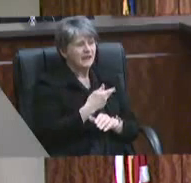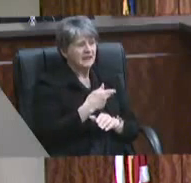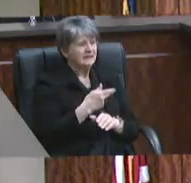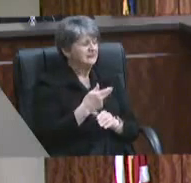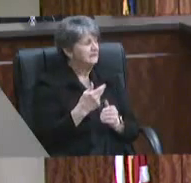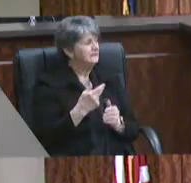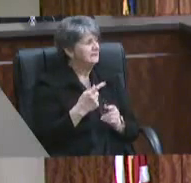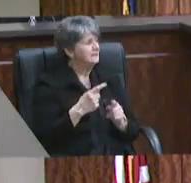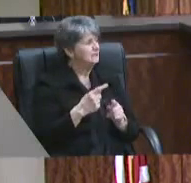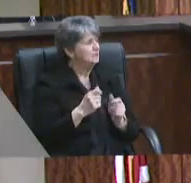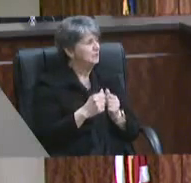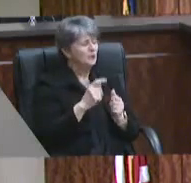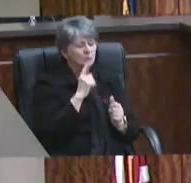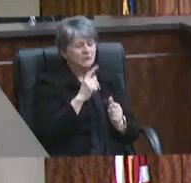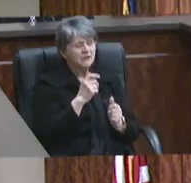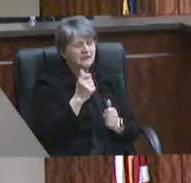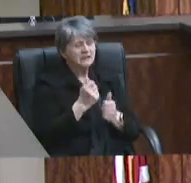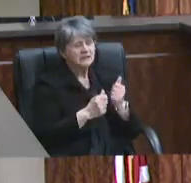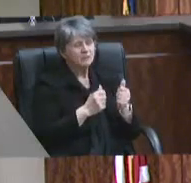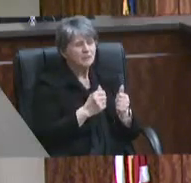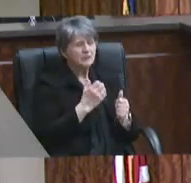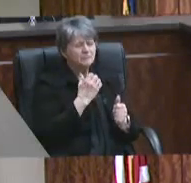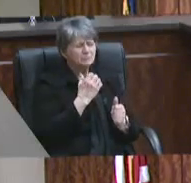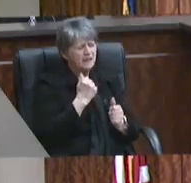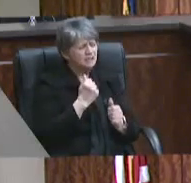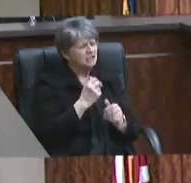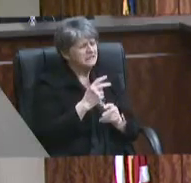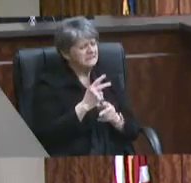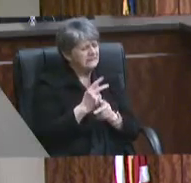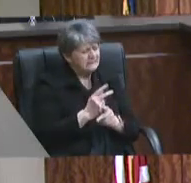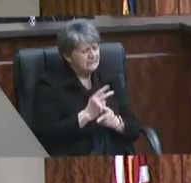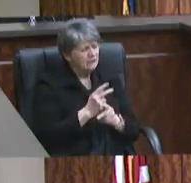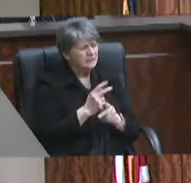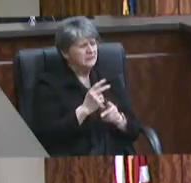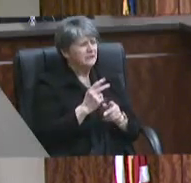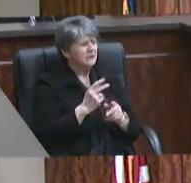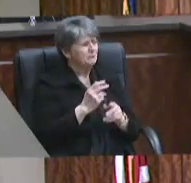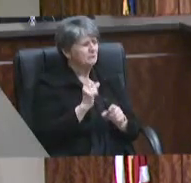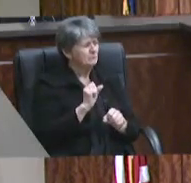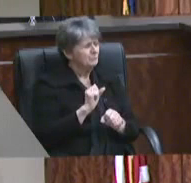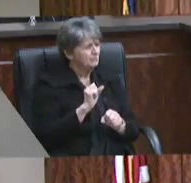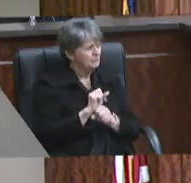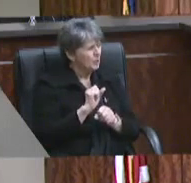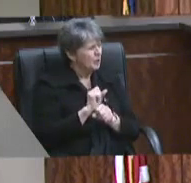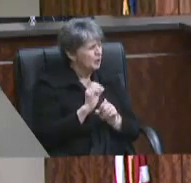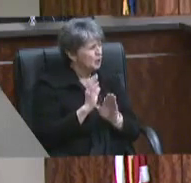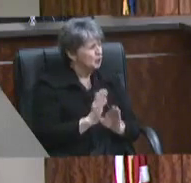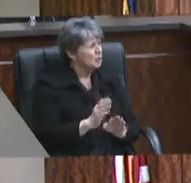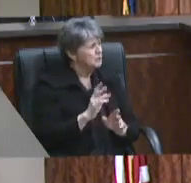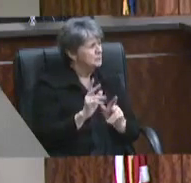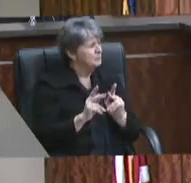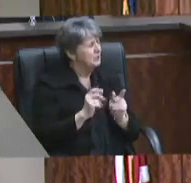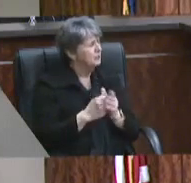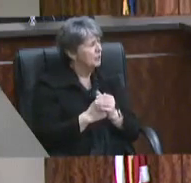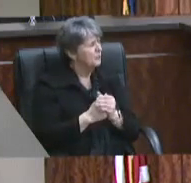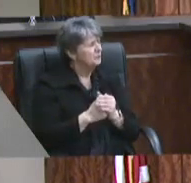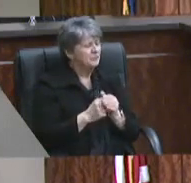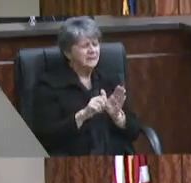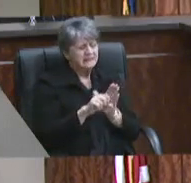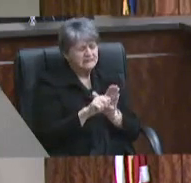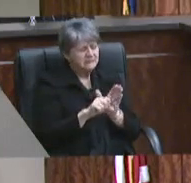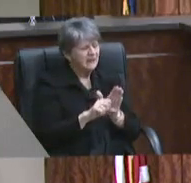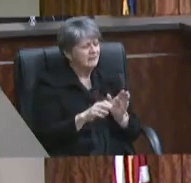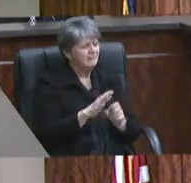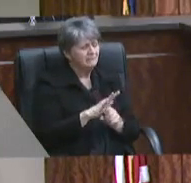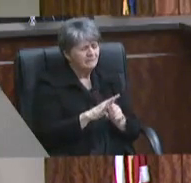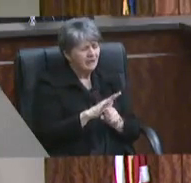with really the most passionate and caring employees that you're going to find anywhere at the federal level, the state level, the county level.